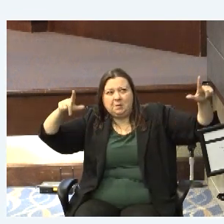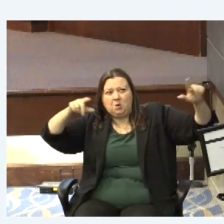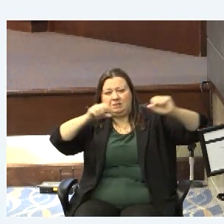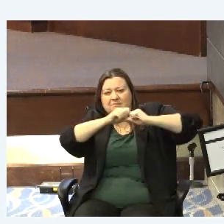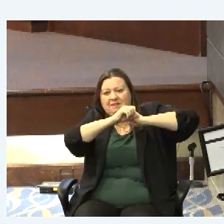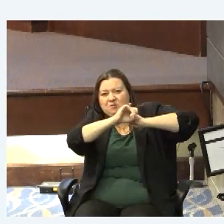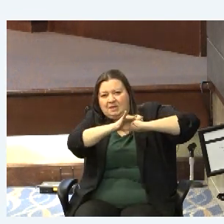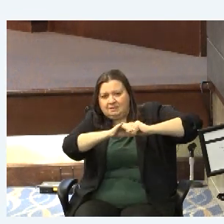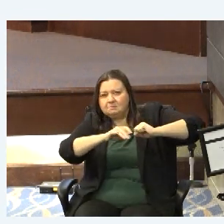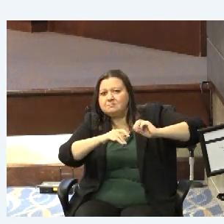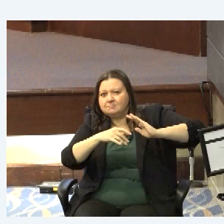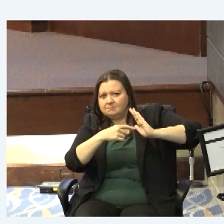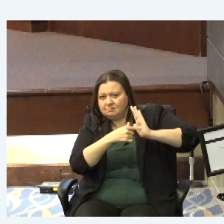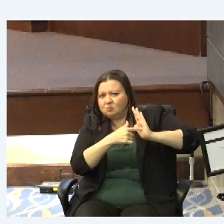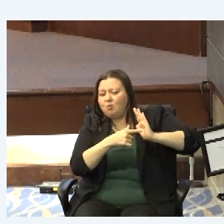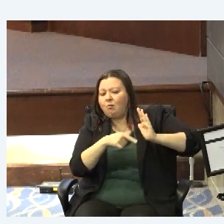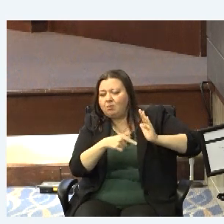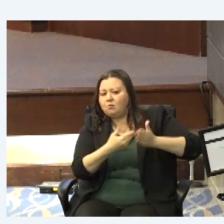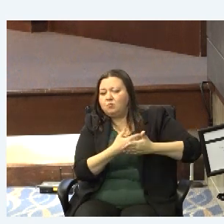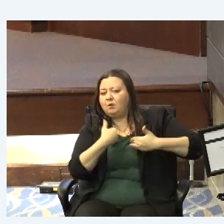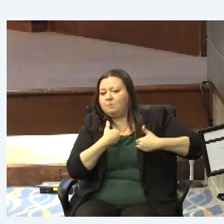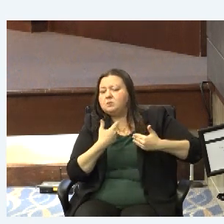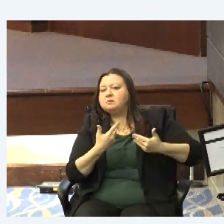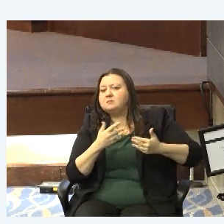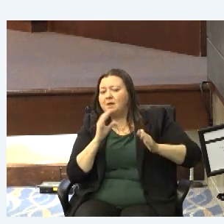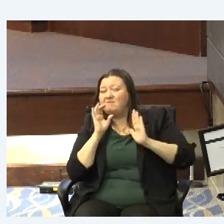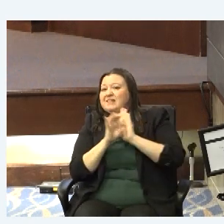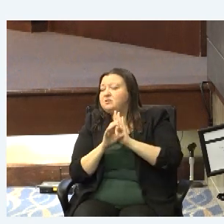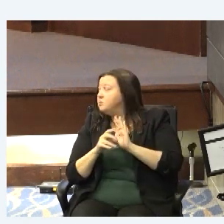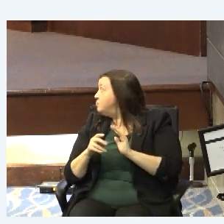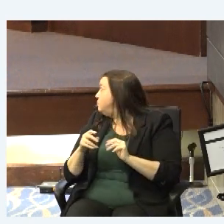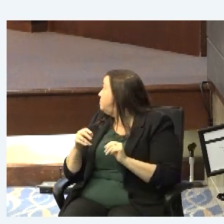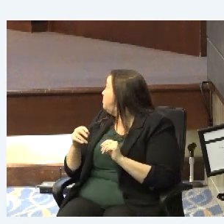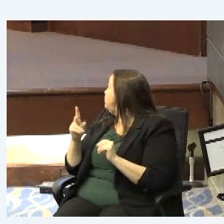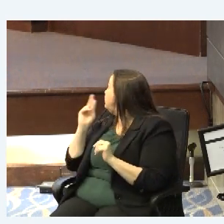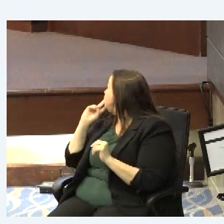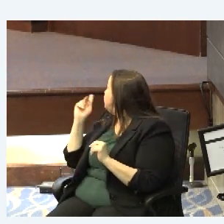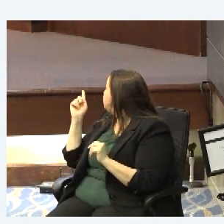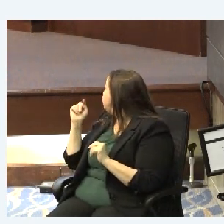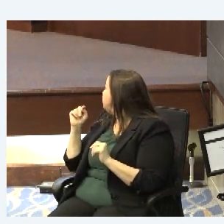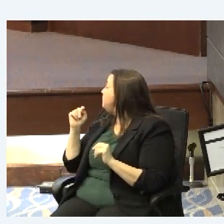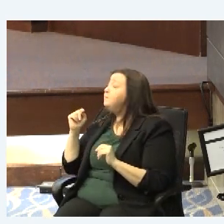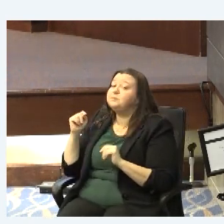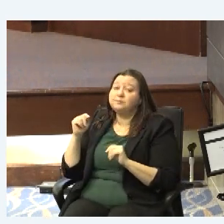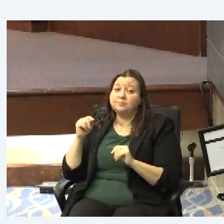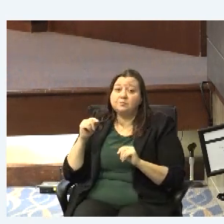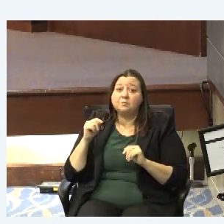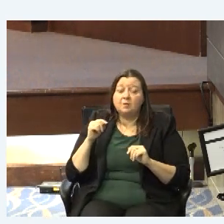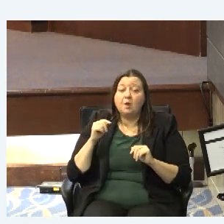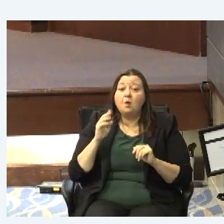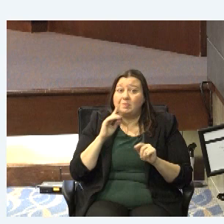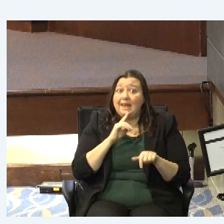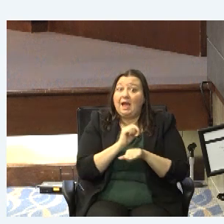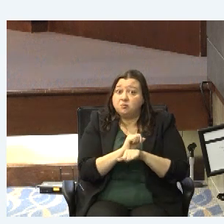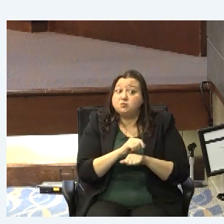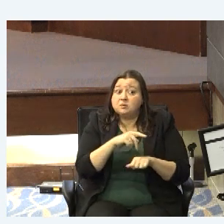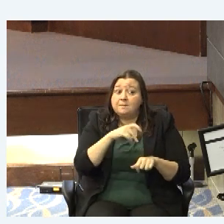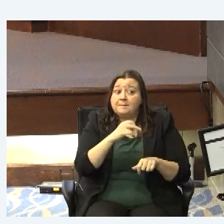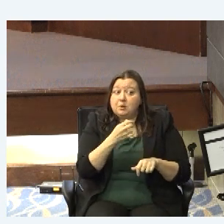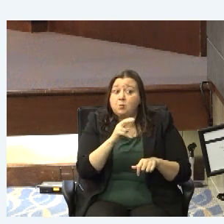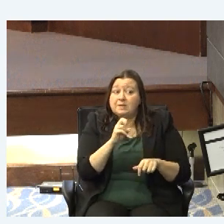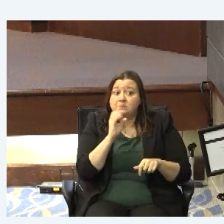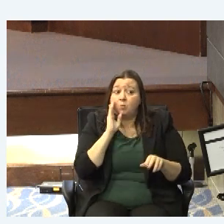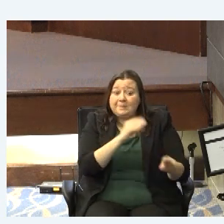And those are the photographs that you see on those billboards are of the actual penguins that